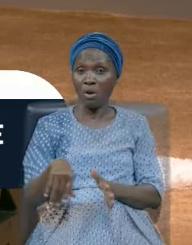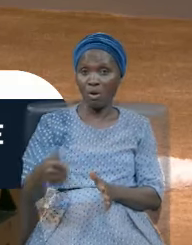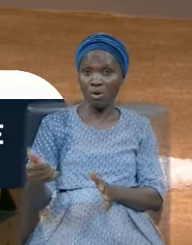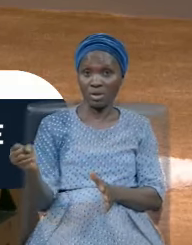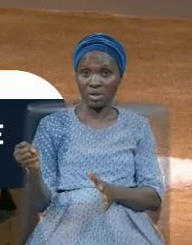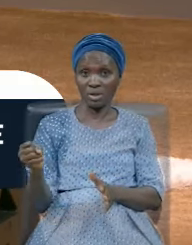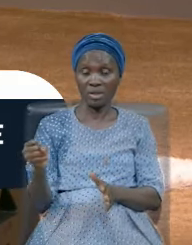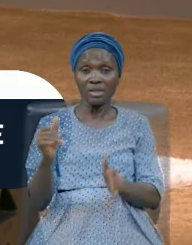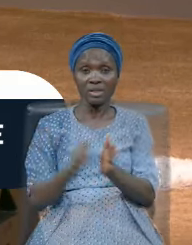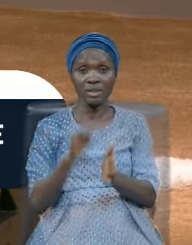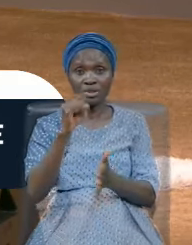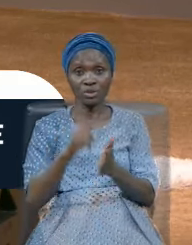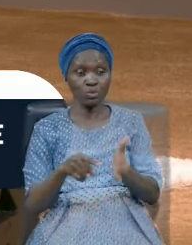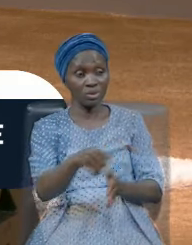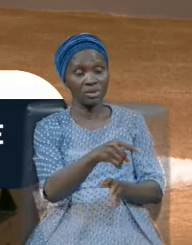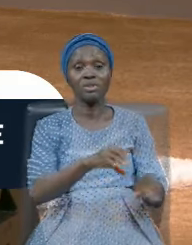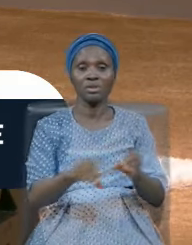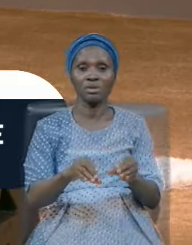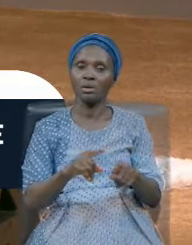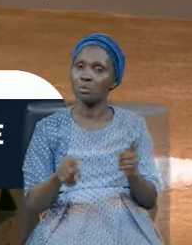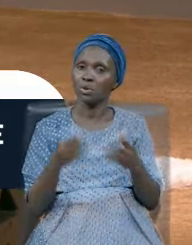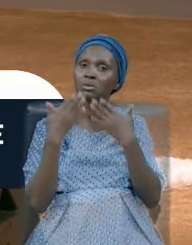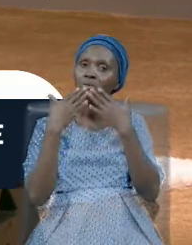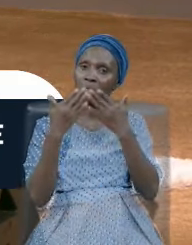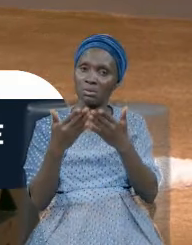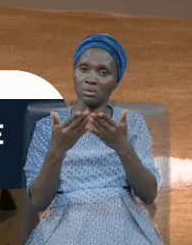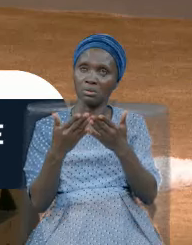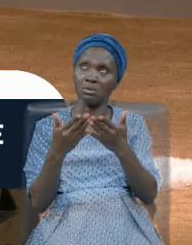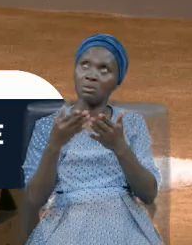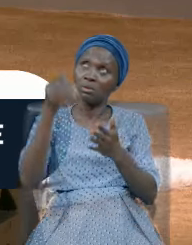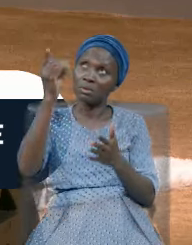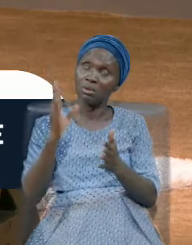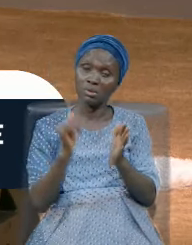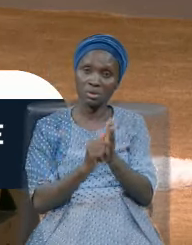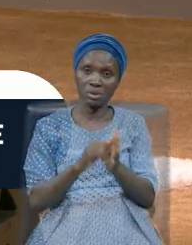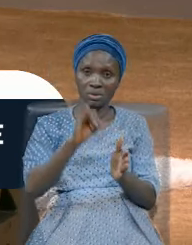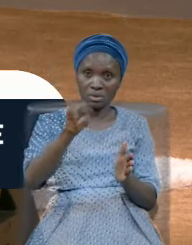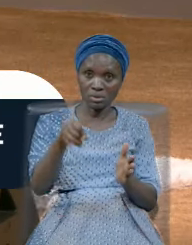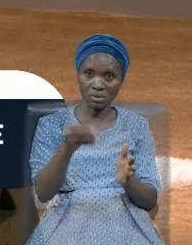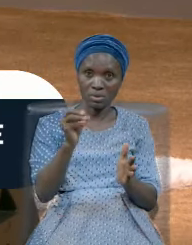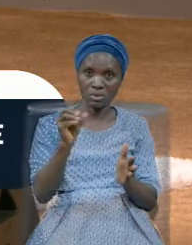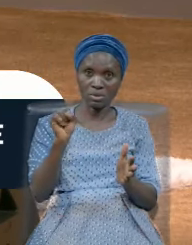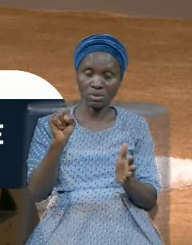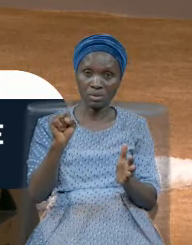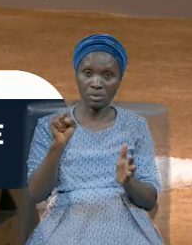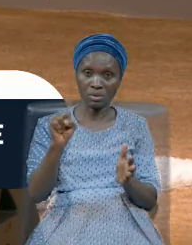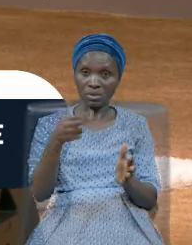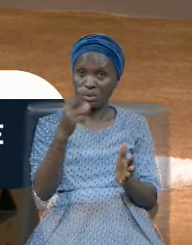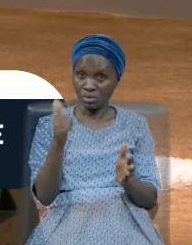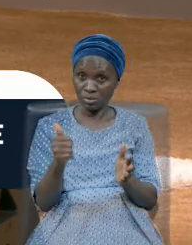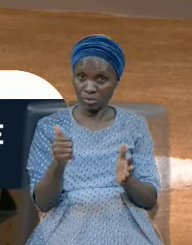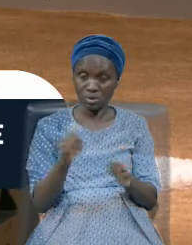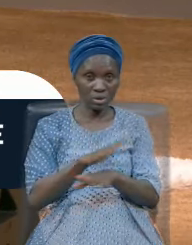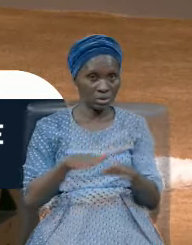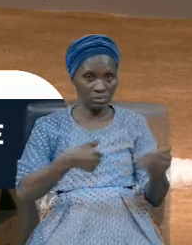God, Joshua did not follow them. Thank God, Caleb did not follow